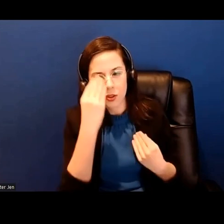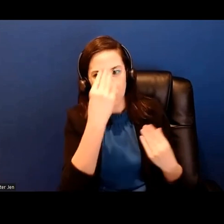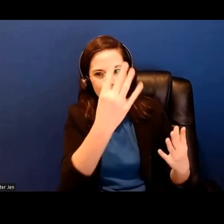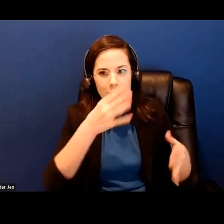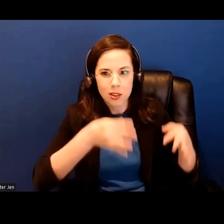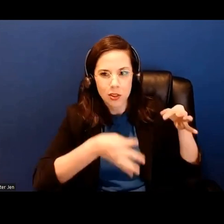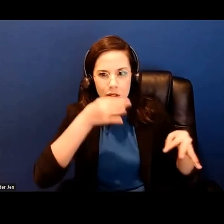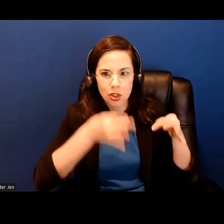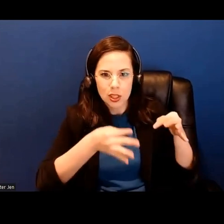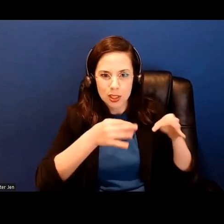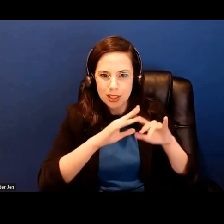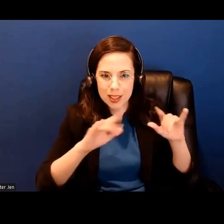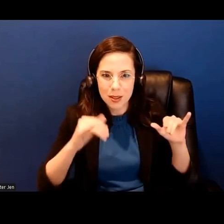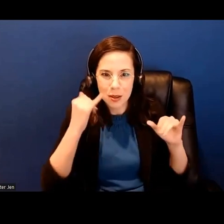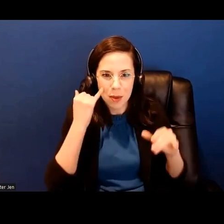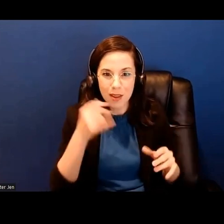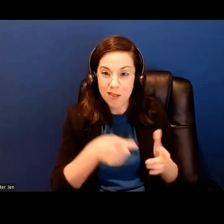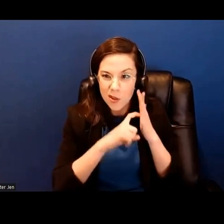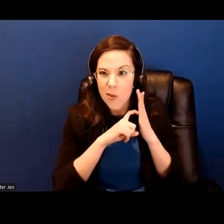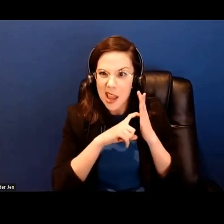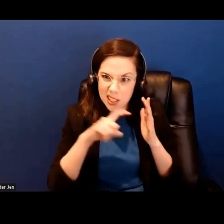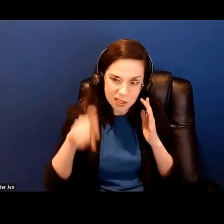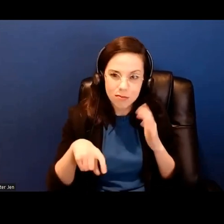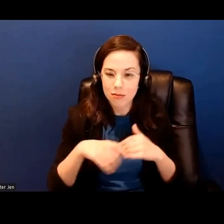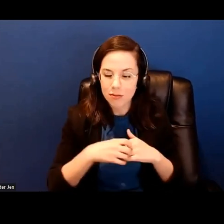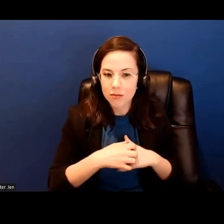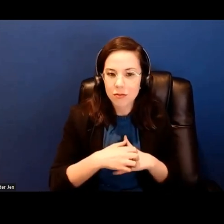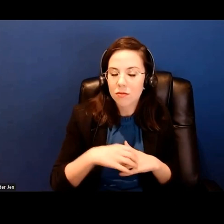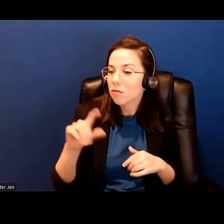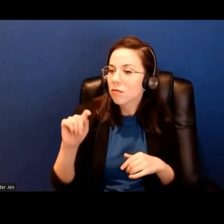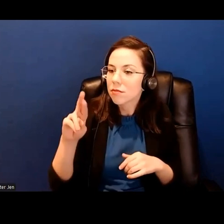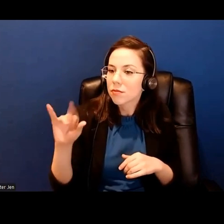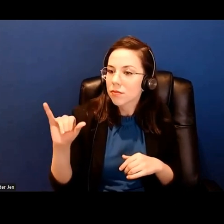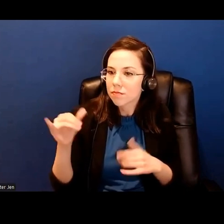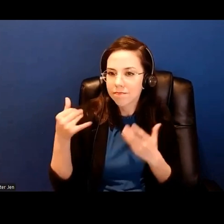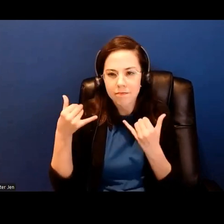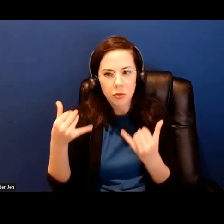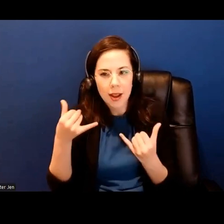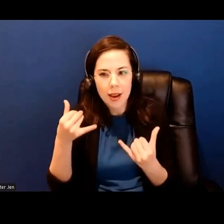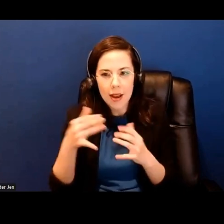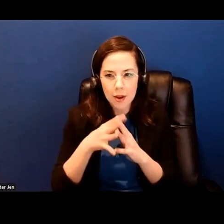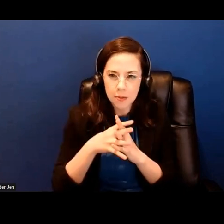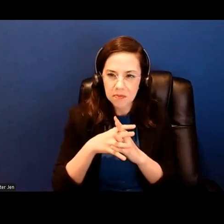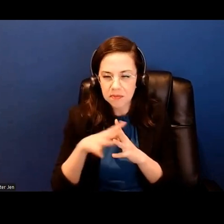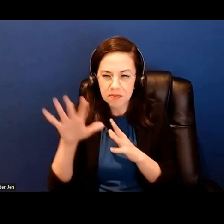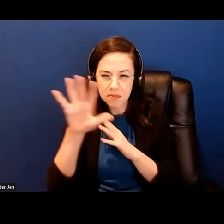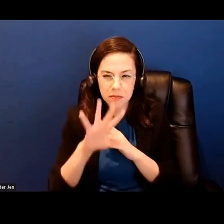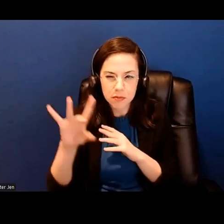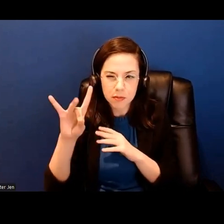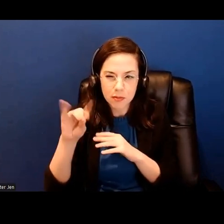system of those who are mandated? Thank you. It's a good question. Right now, somewhere between 80